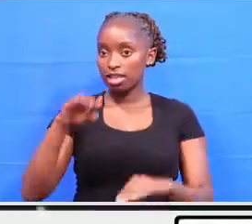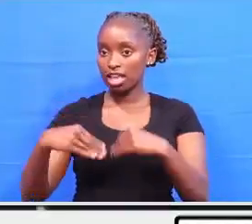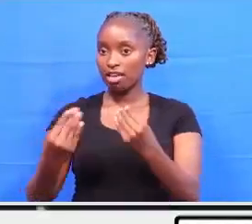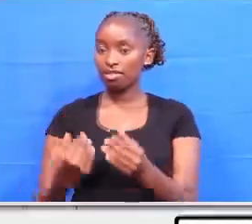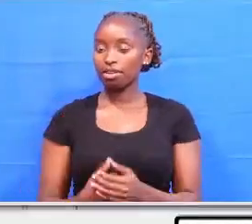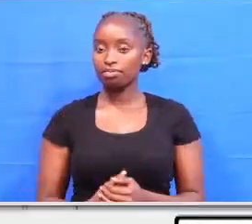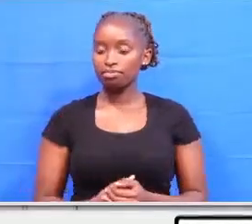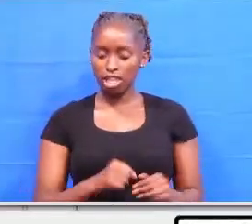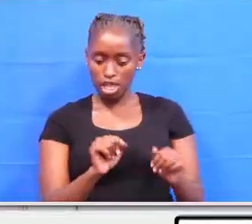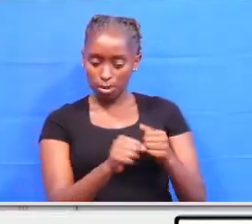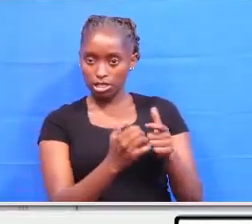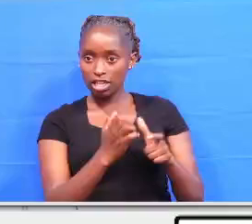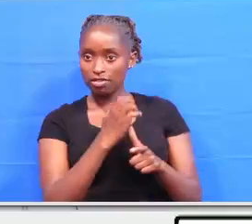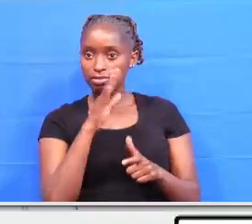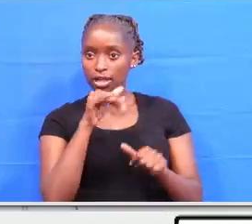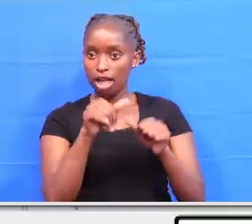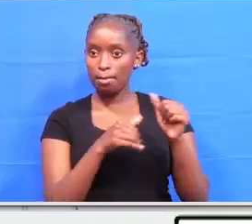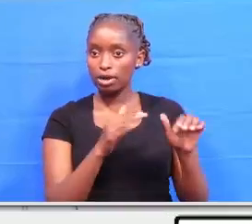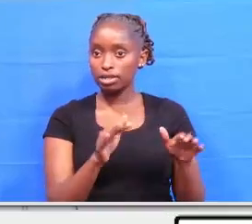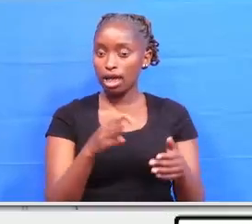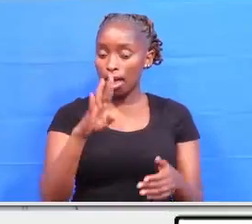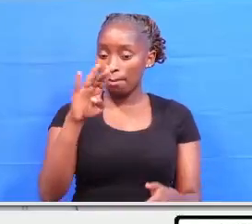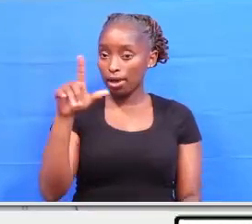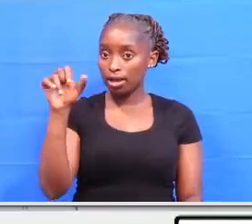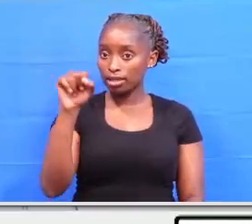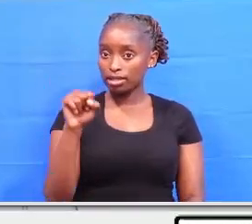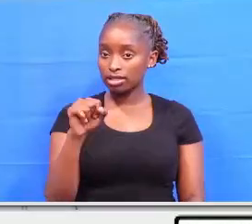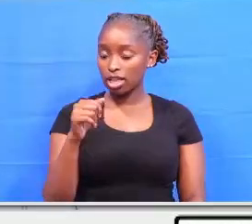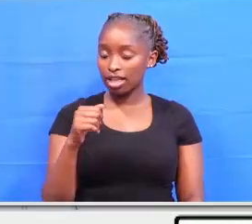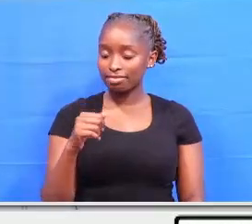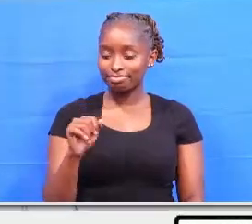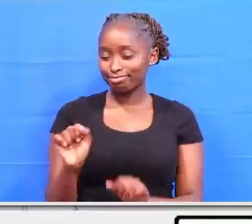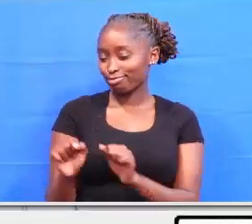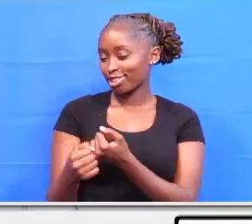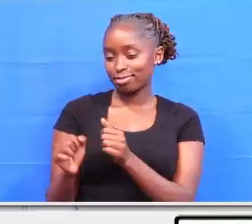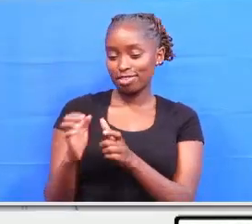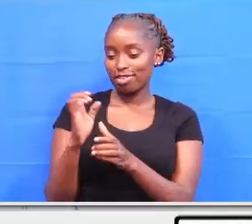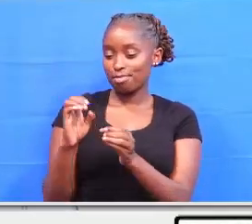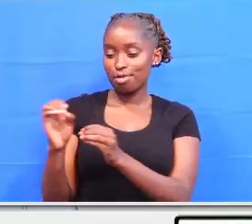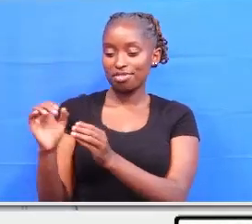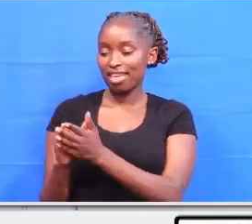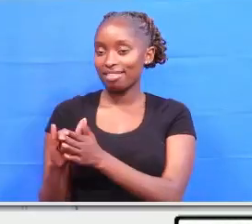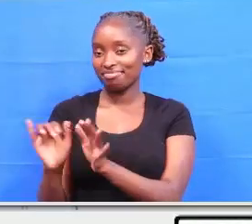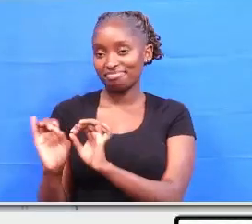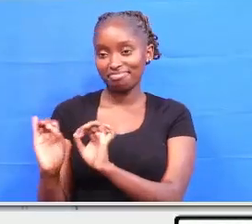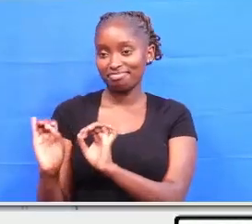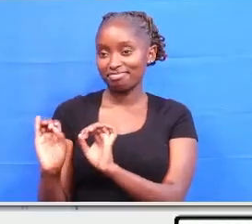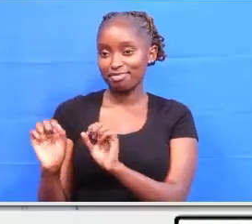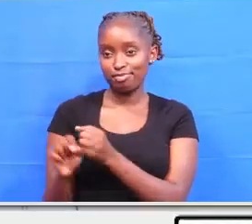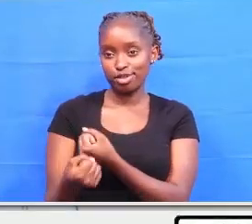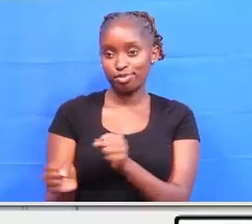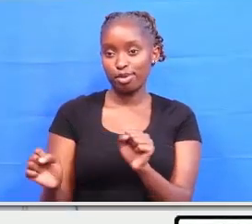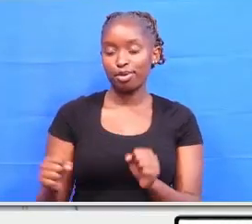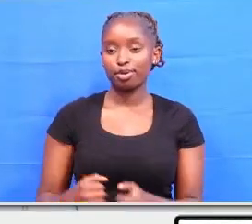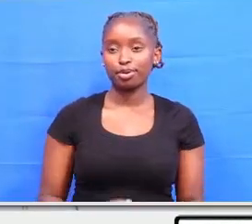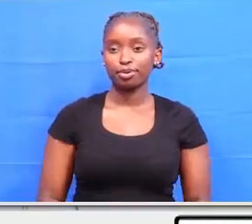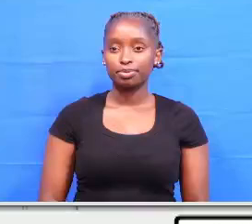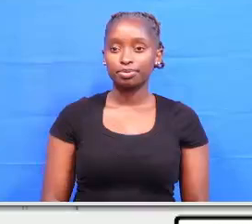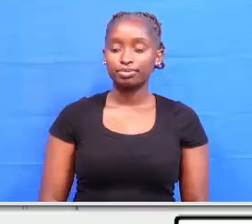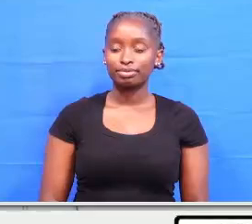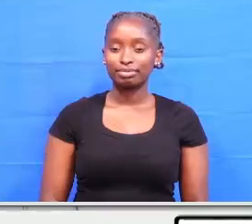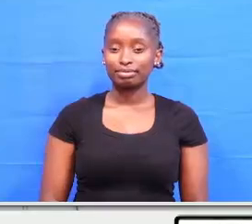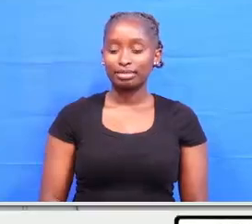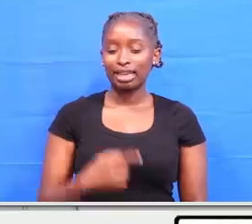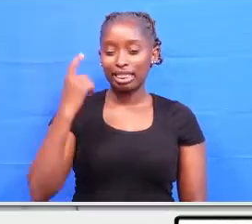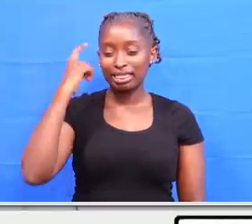the pending bills today. Right. We can't go there. Mm-hmm. No. Let's not go there. it's a headache for